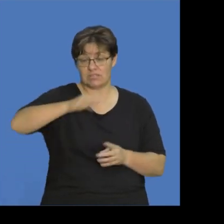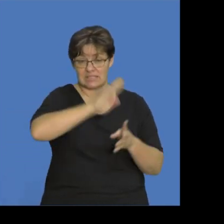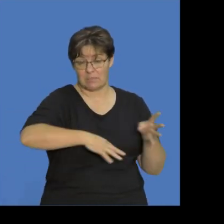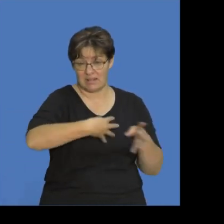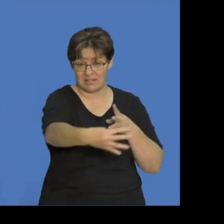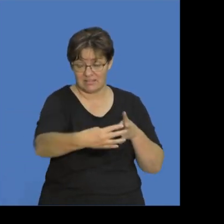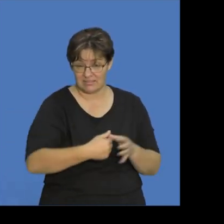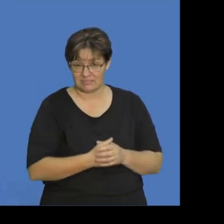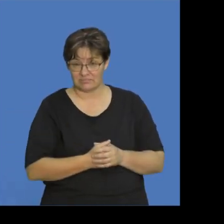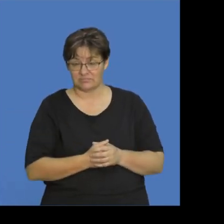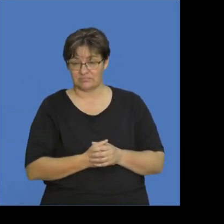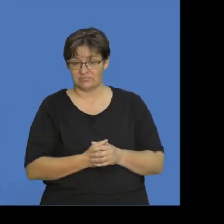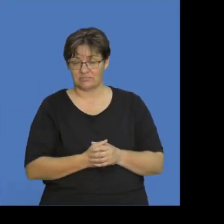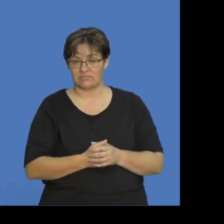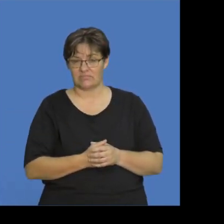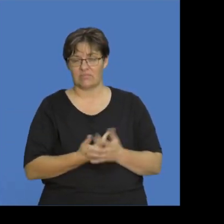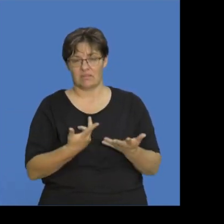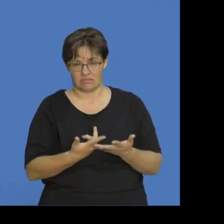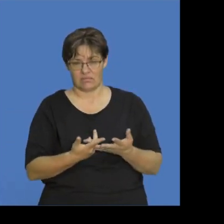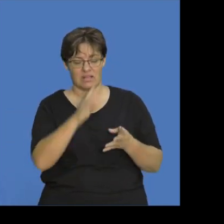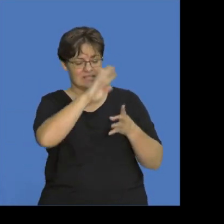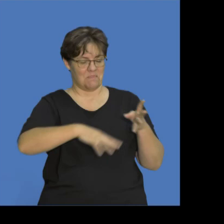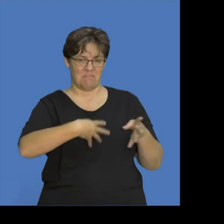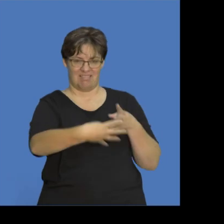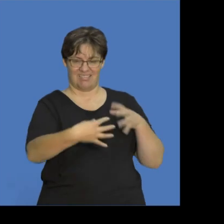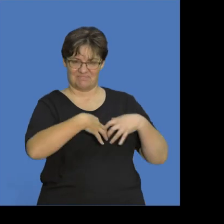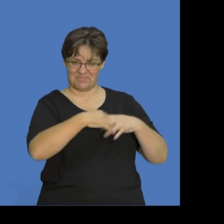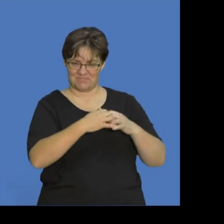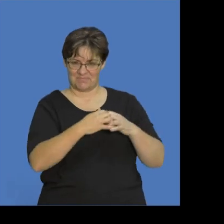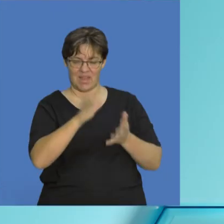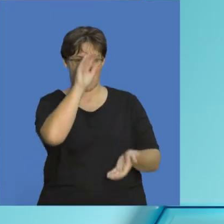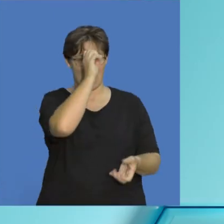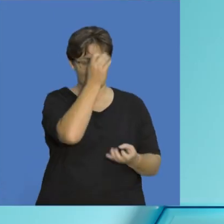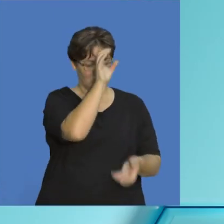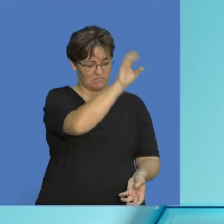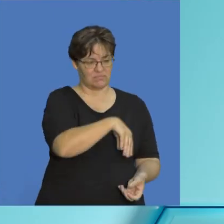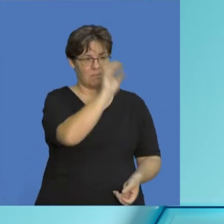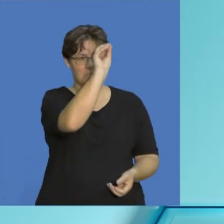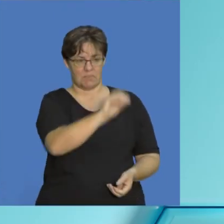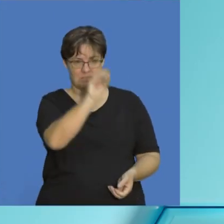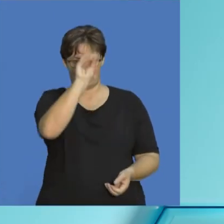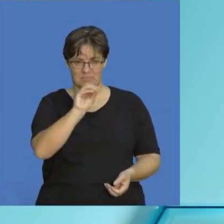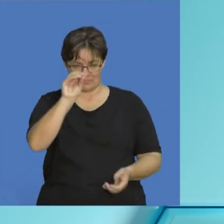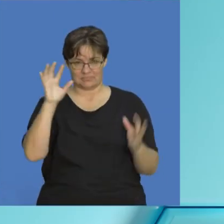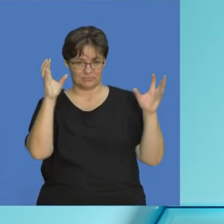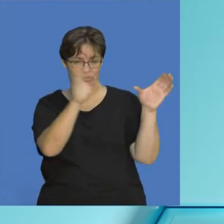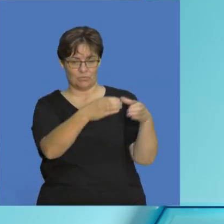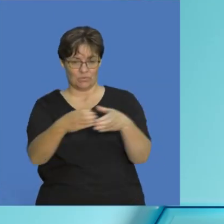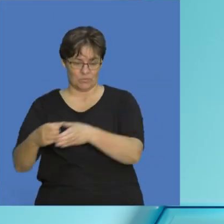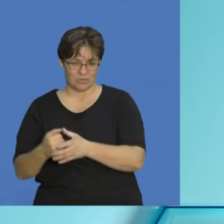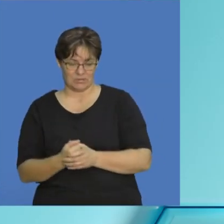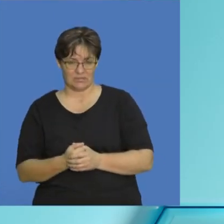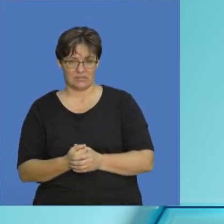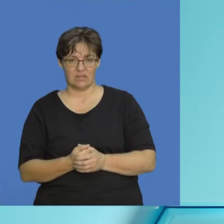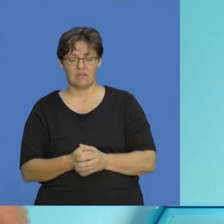what? The frequency. Frequency table is in the table form where you can collect your